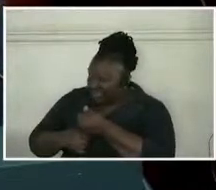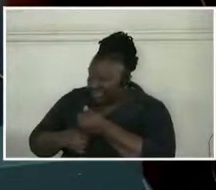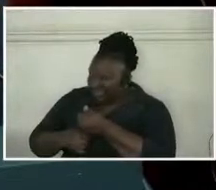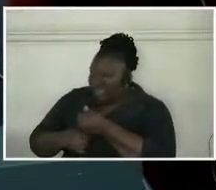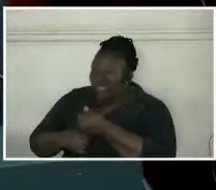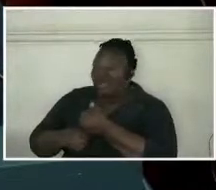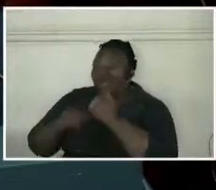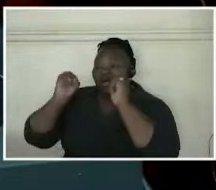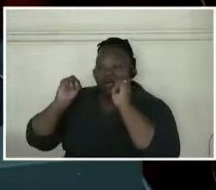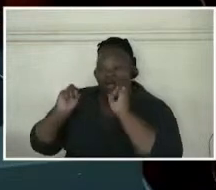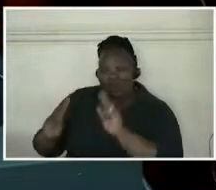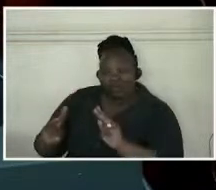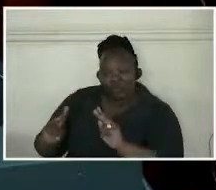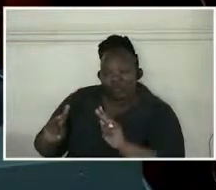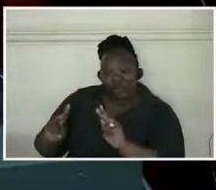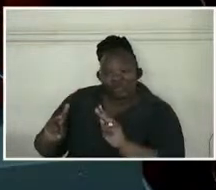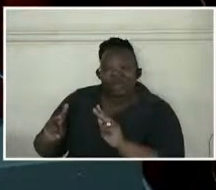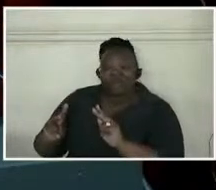okay